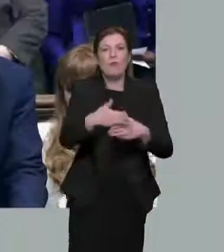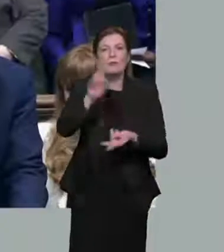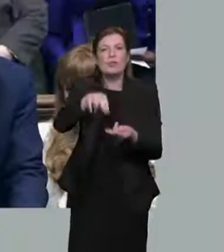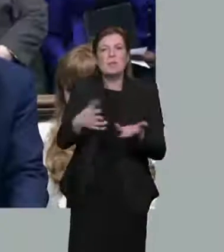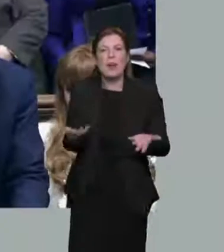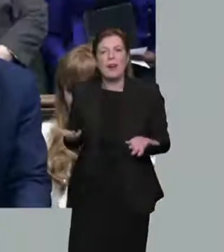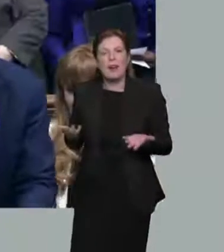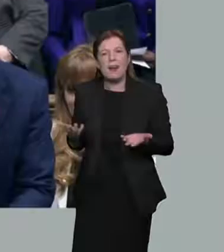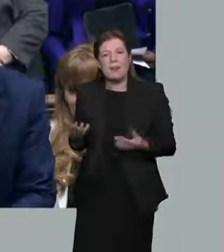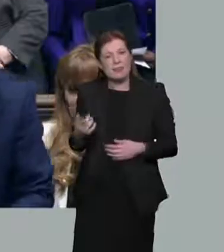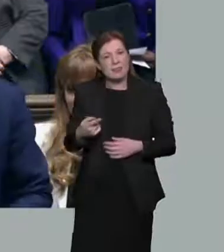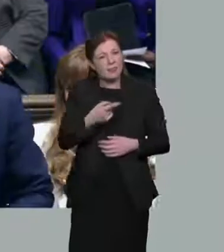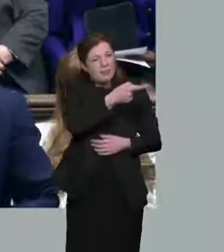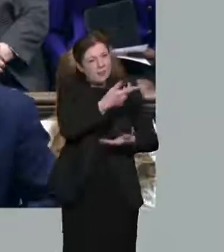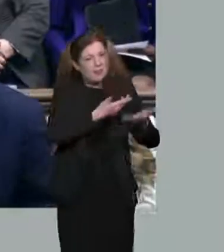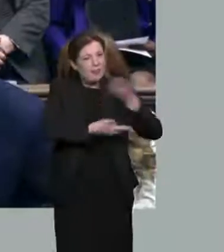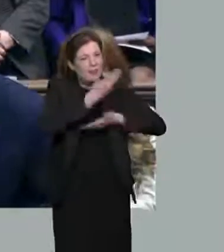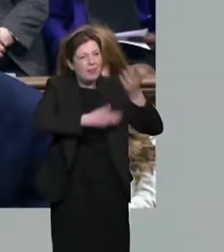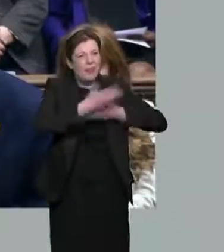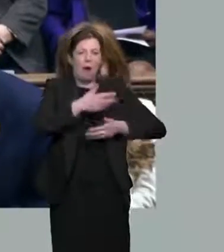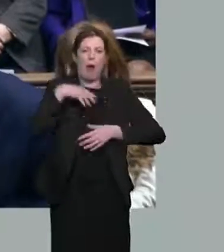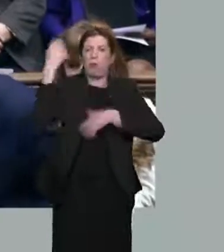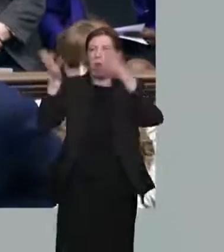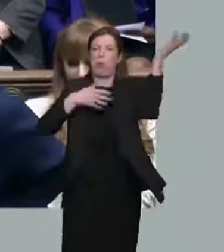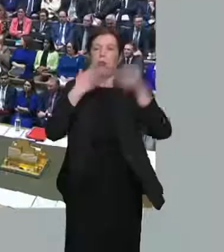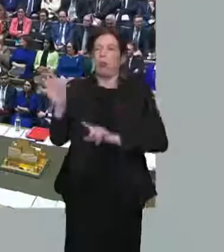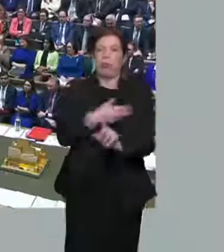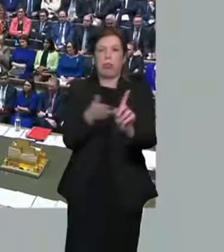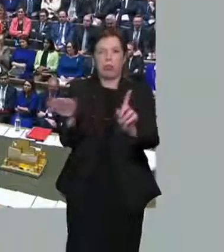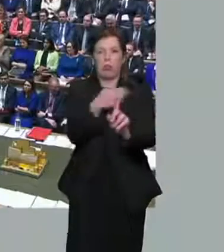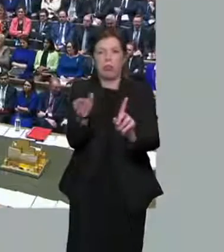a crumb of comfort from his half-assed bluster and waffle today?